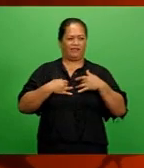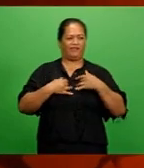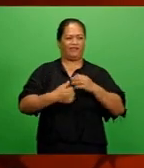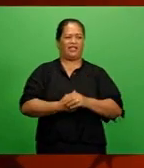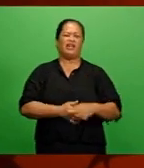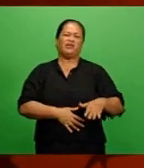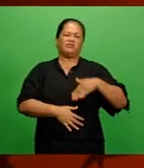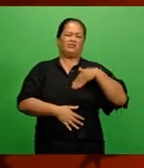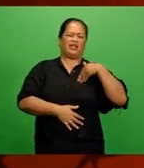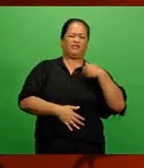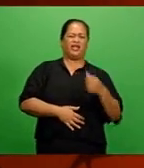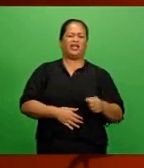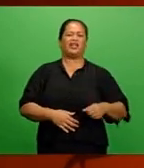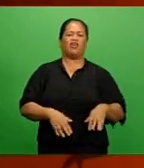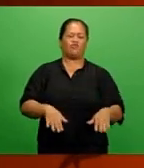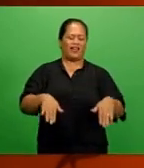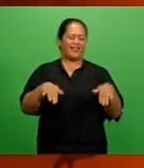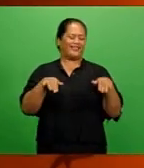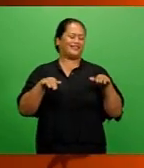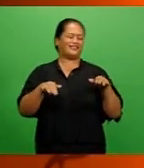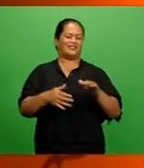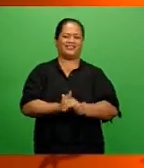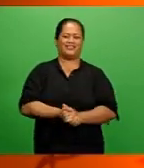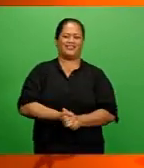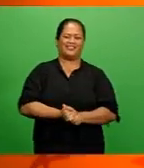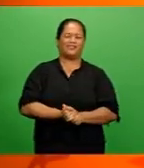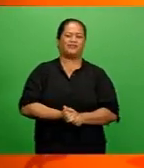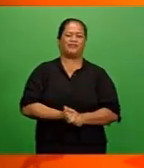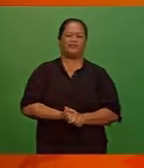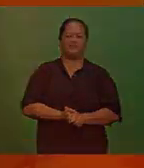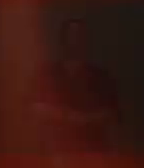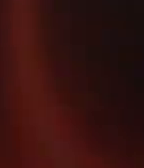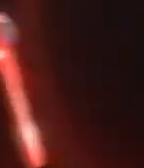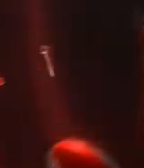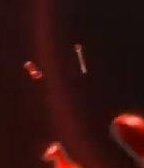you feel relaxed. Find out more after the break.